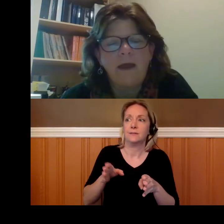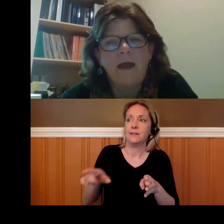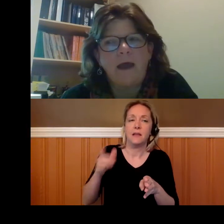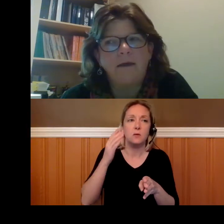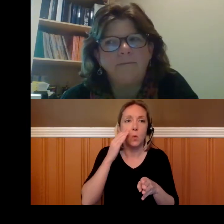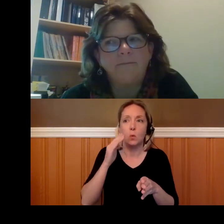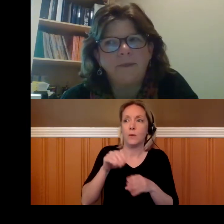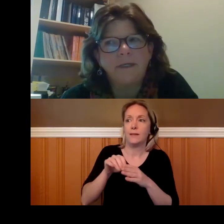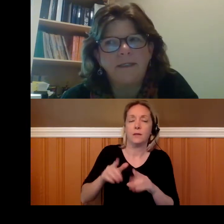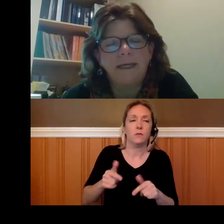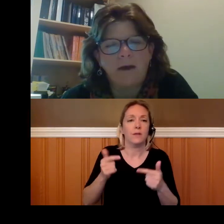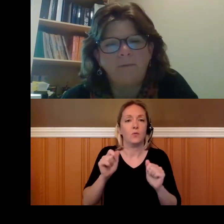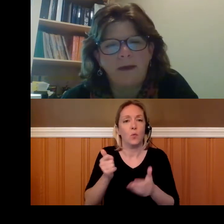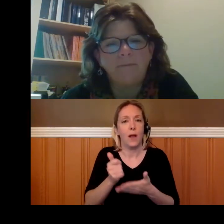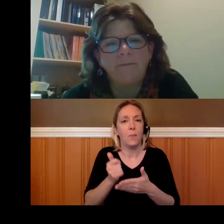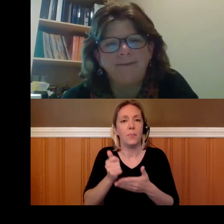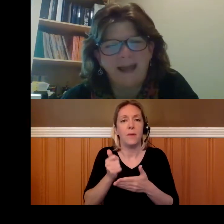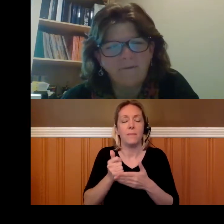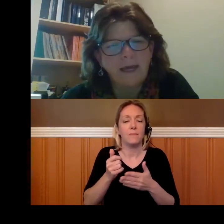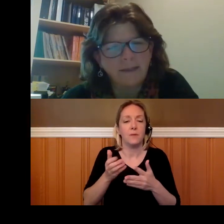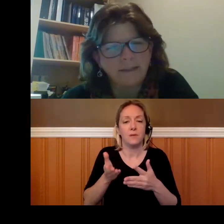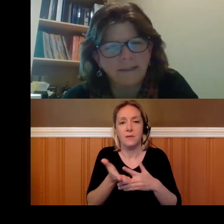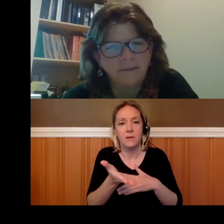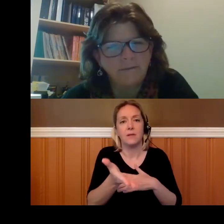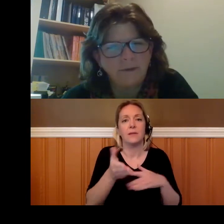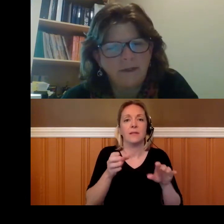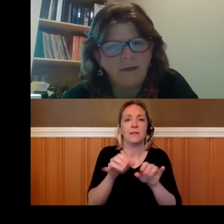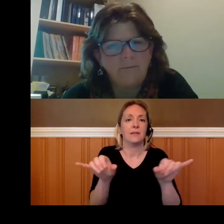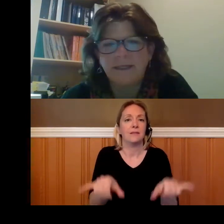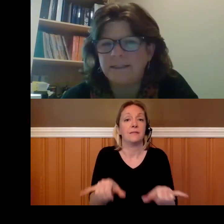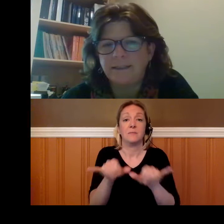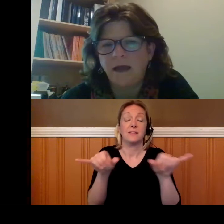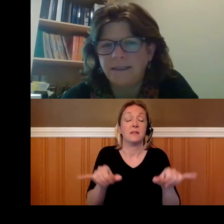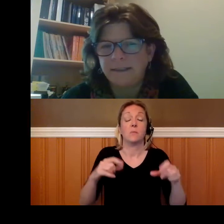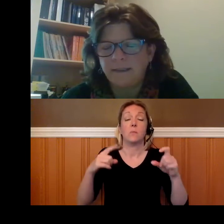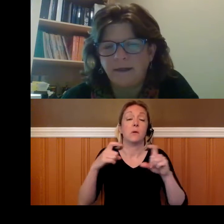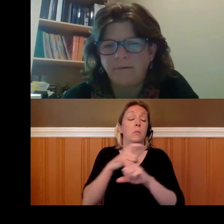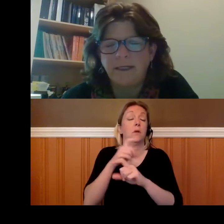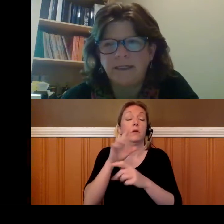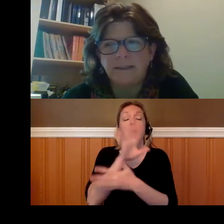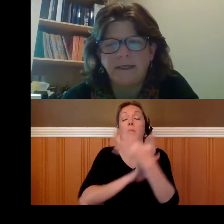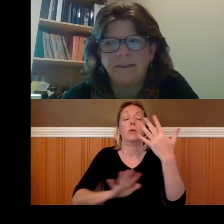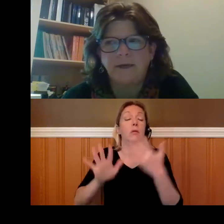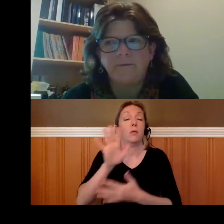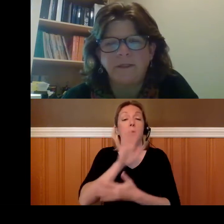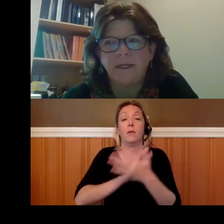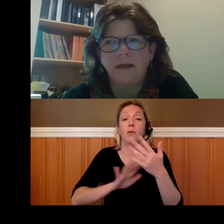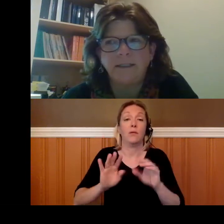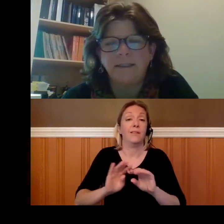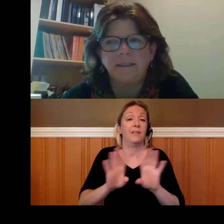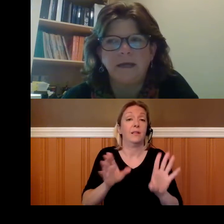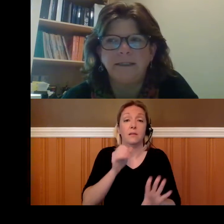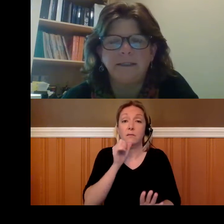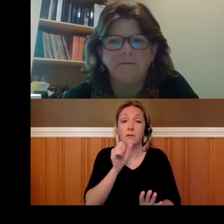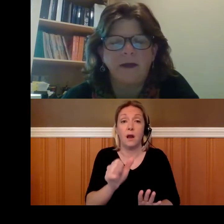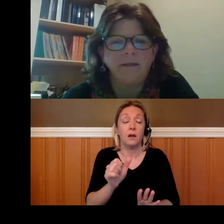to help them navigate the system, because it's not easy. I mean, it's definitely not easy. It's not easy to find